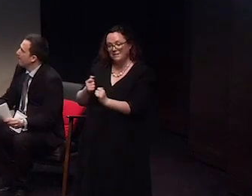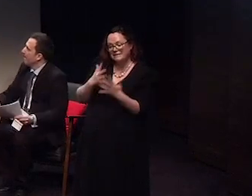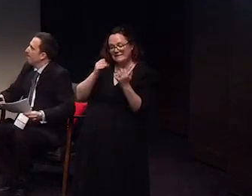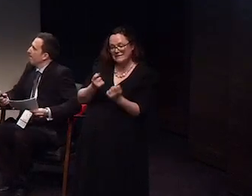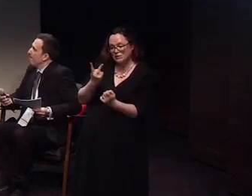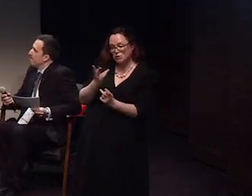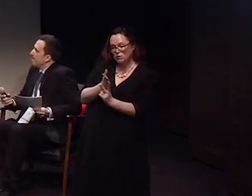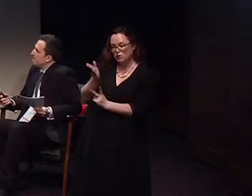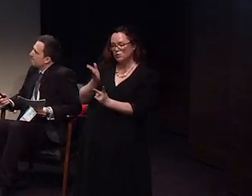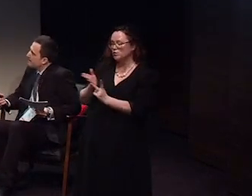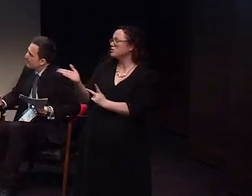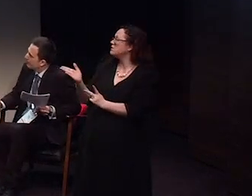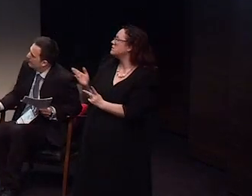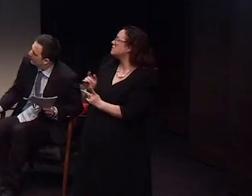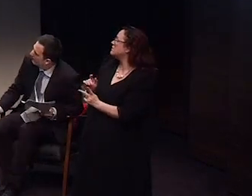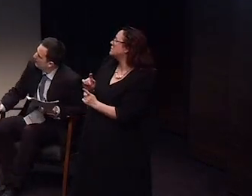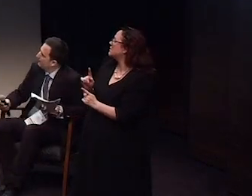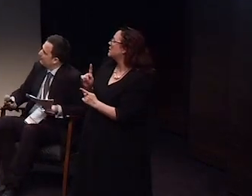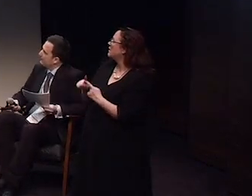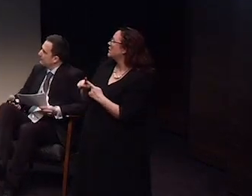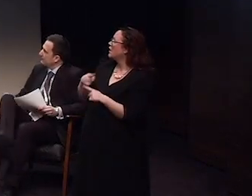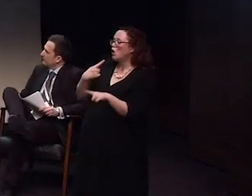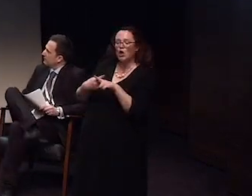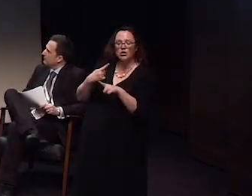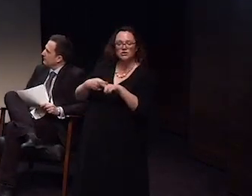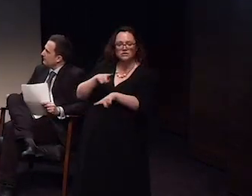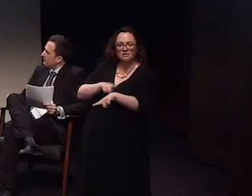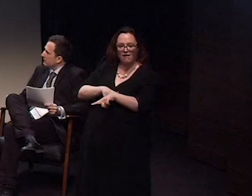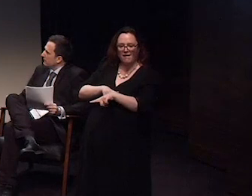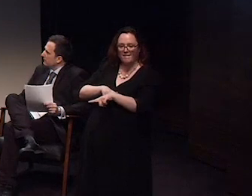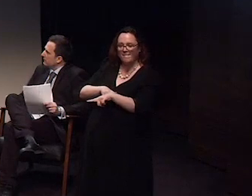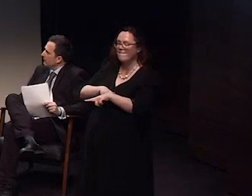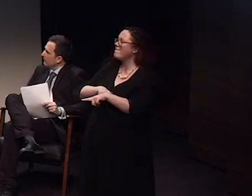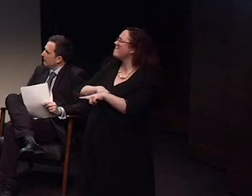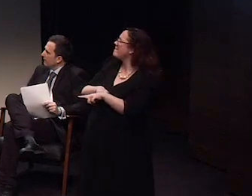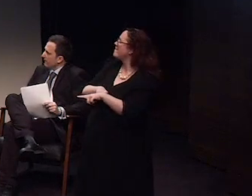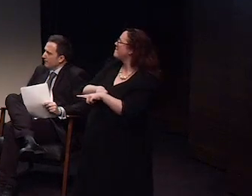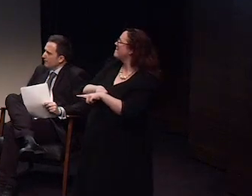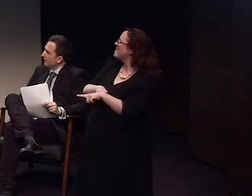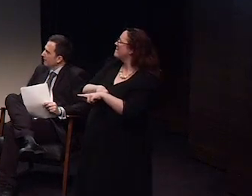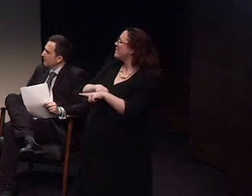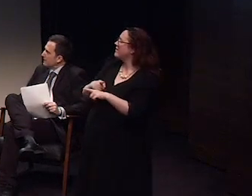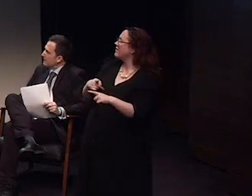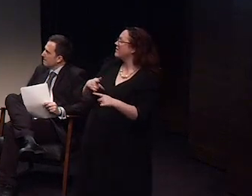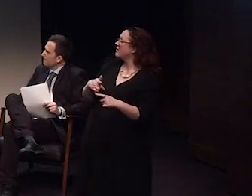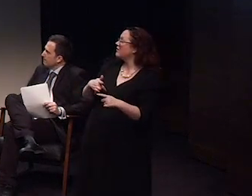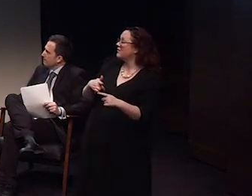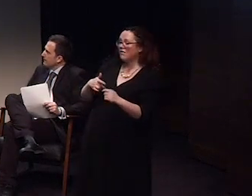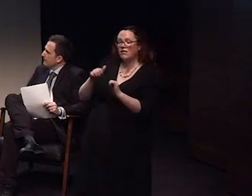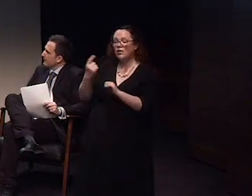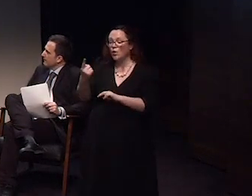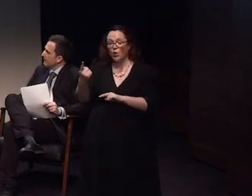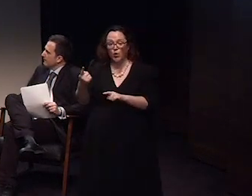Urgent Time, that is an application of live video with the bystander camera, and Sarah, that is an